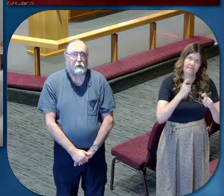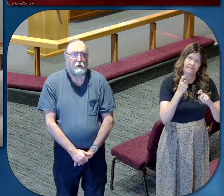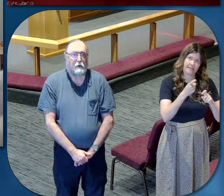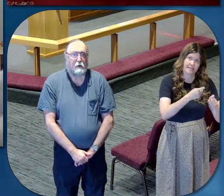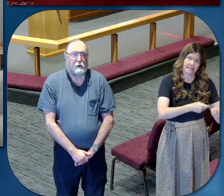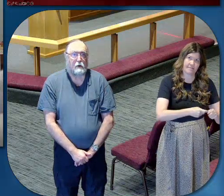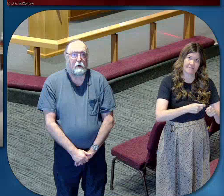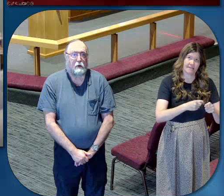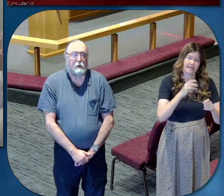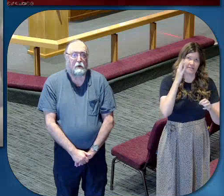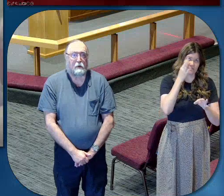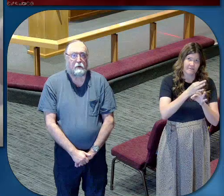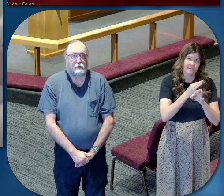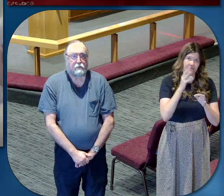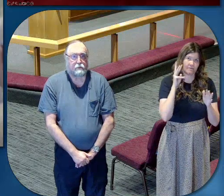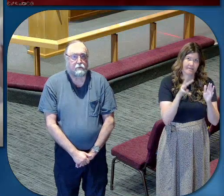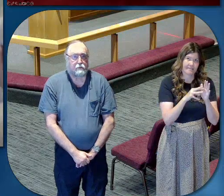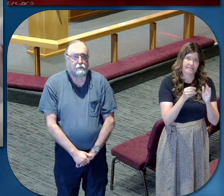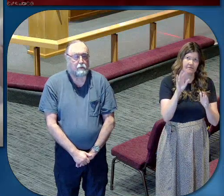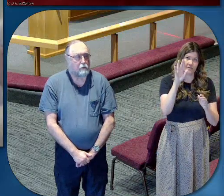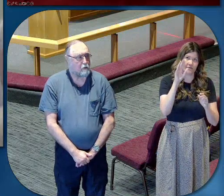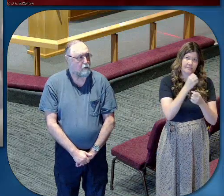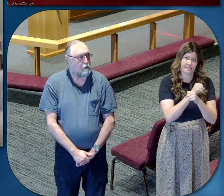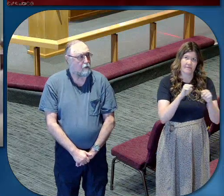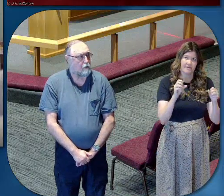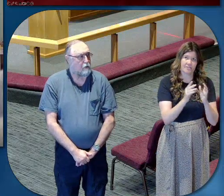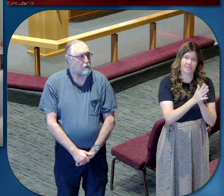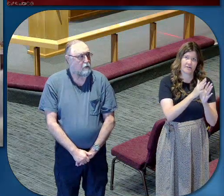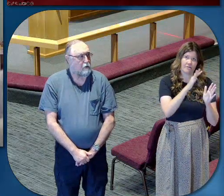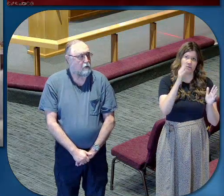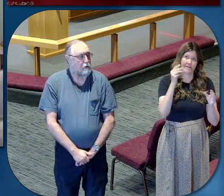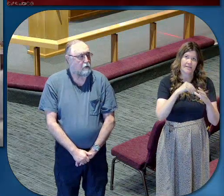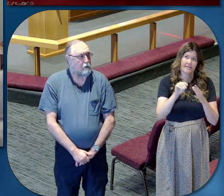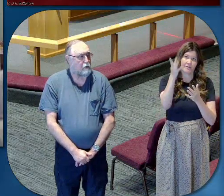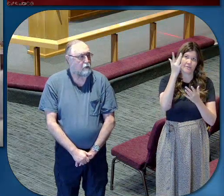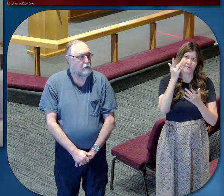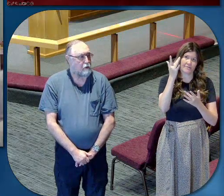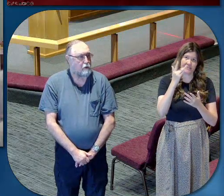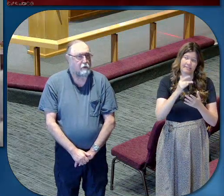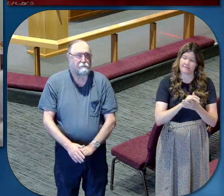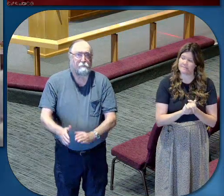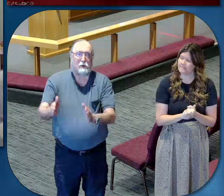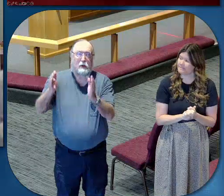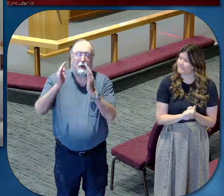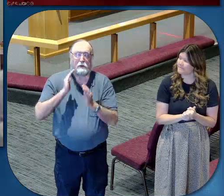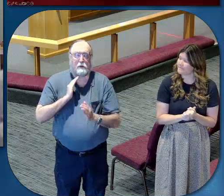faithful witnesses of Your salvation and Your glory. Lord, in Your mercy,